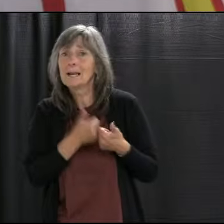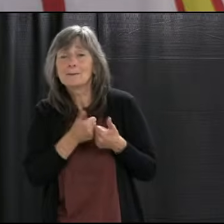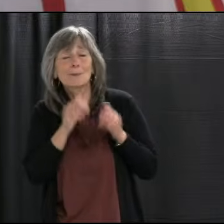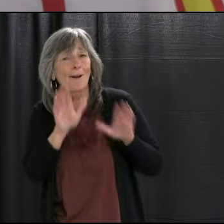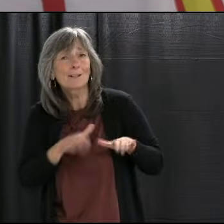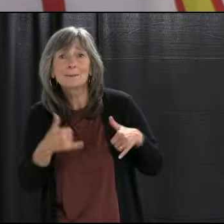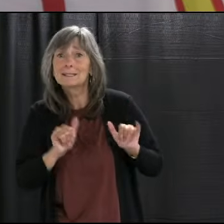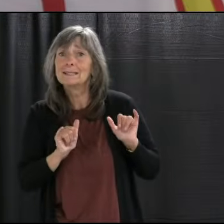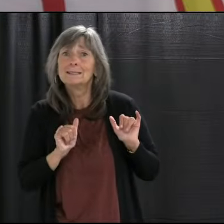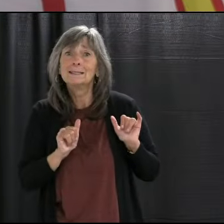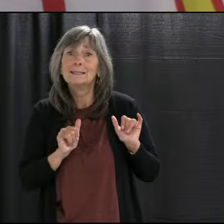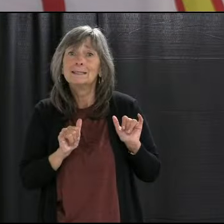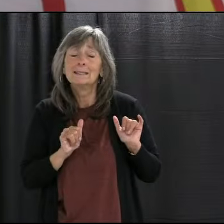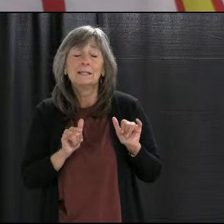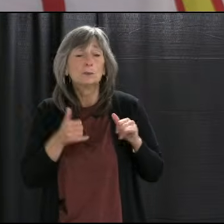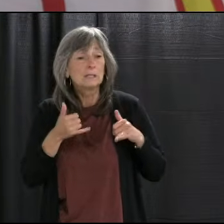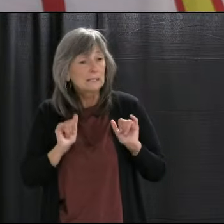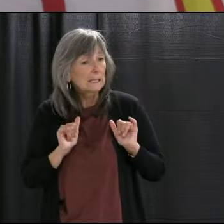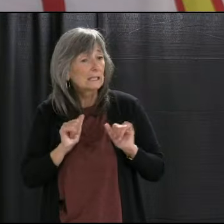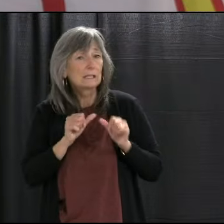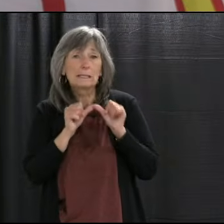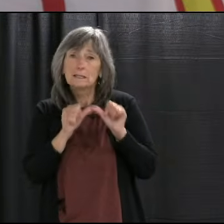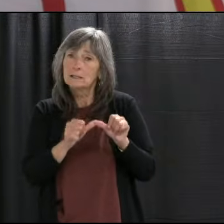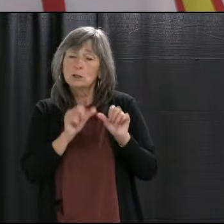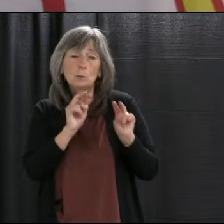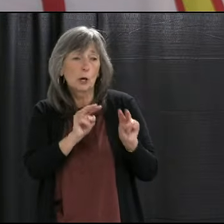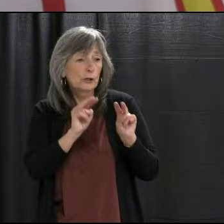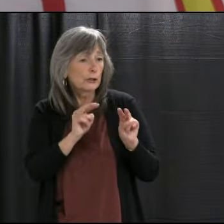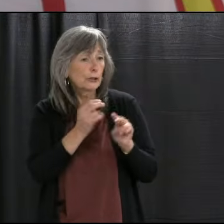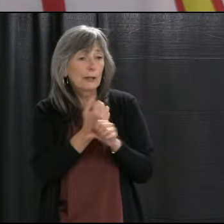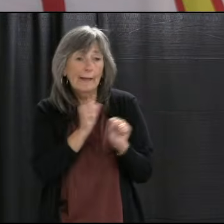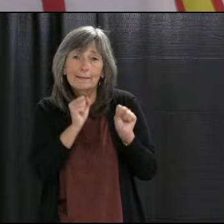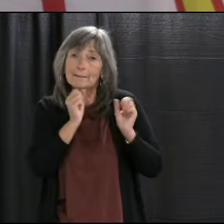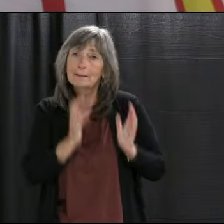We'll continue to monitor the safety of the athletes, of course,